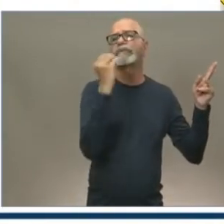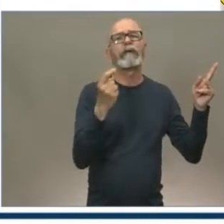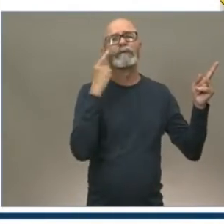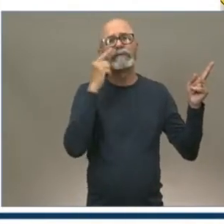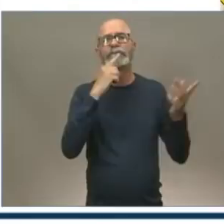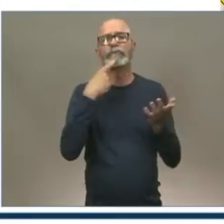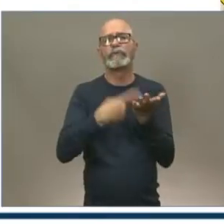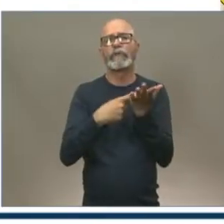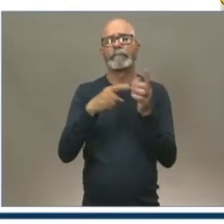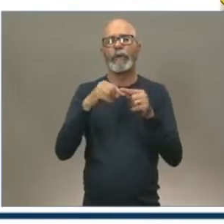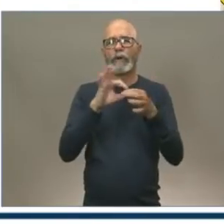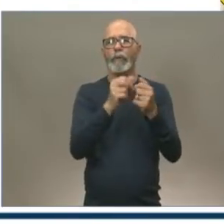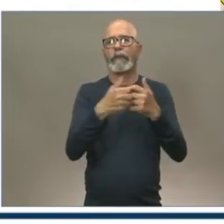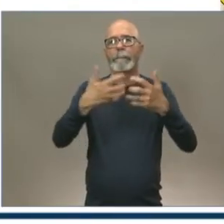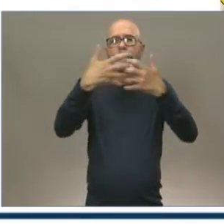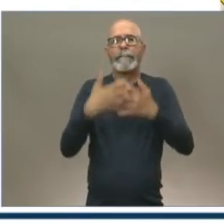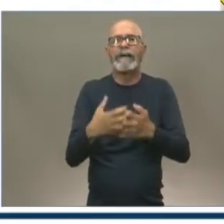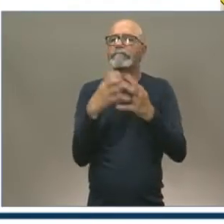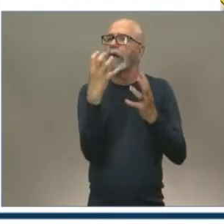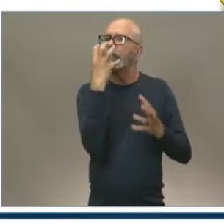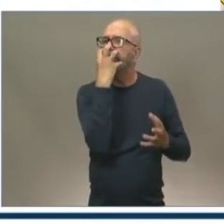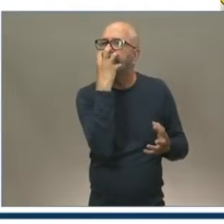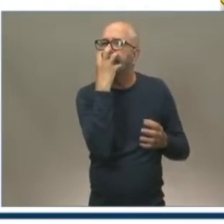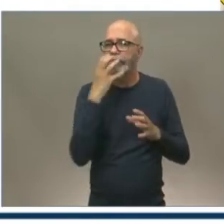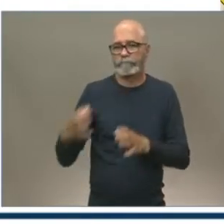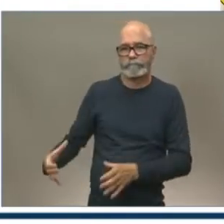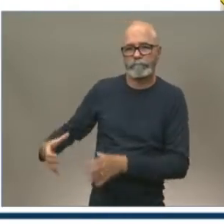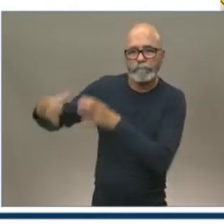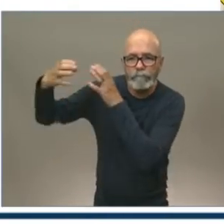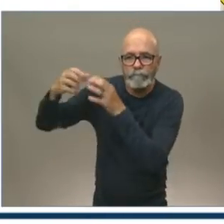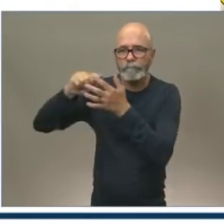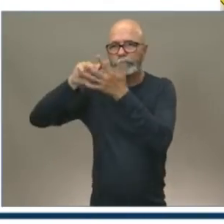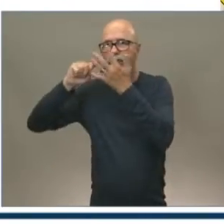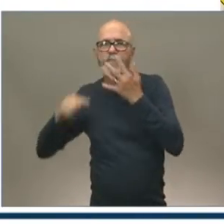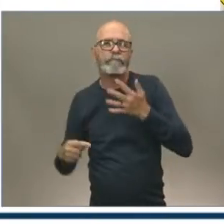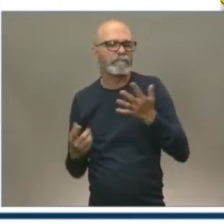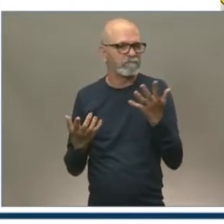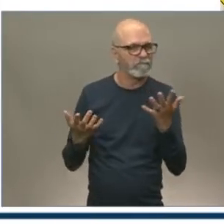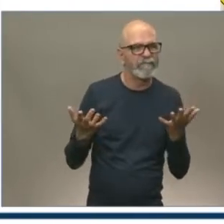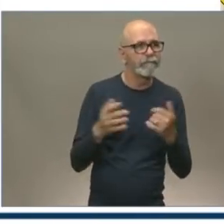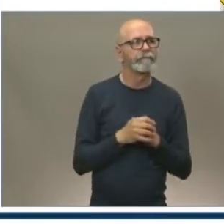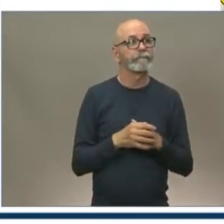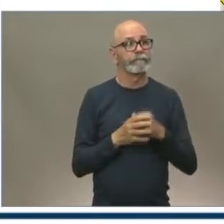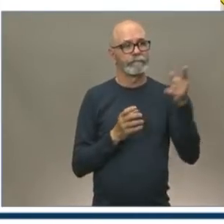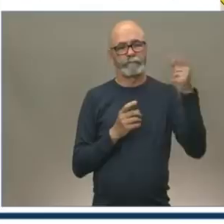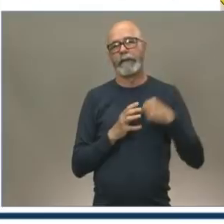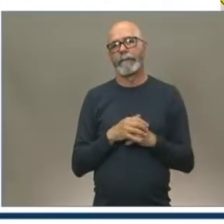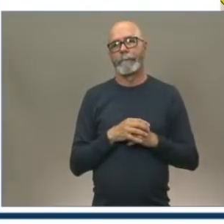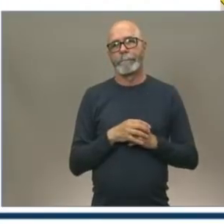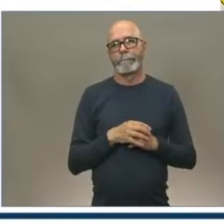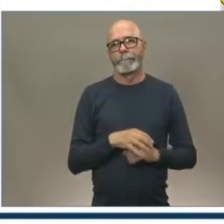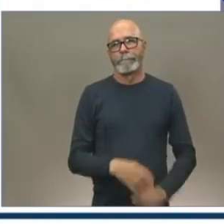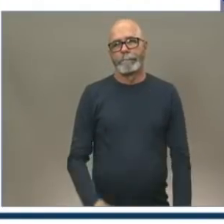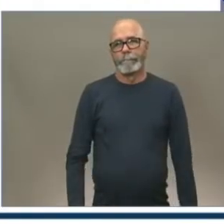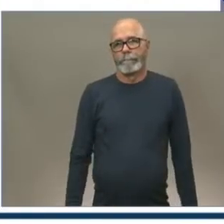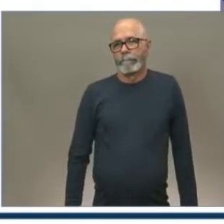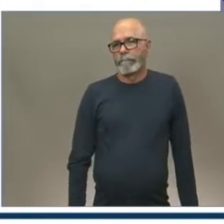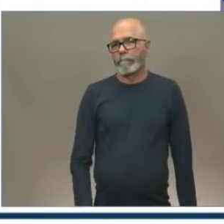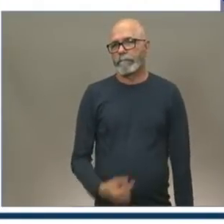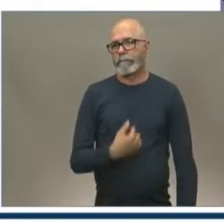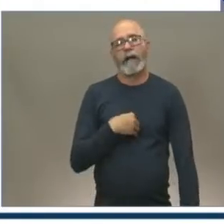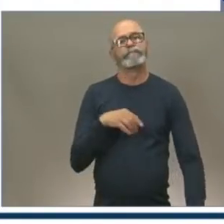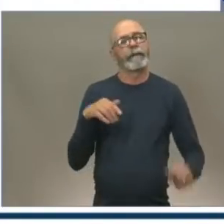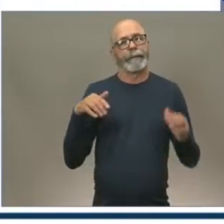human resources have been brought up. I'm wondering if there are any details on either of those. Yeah, I don't have firm numbers. I know we have